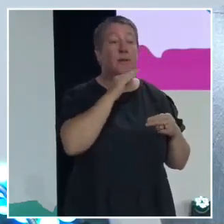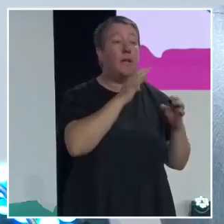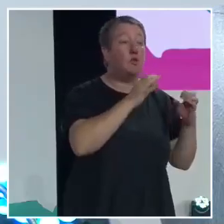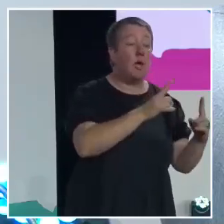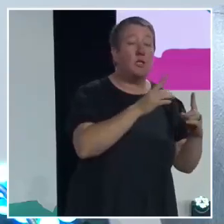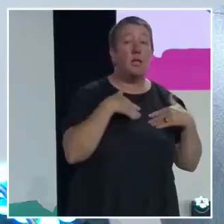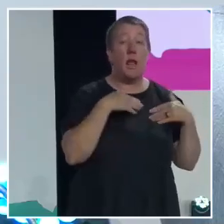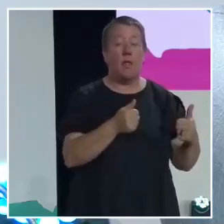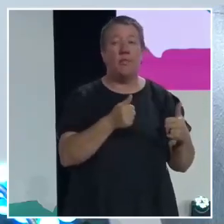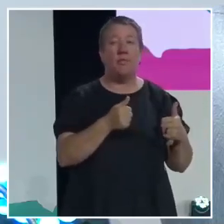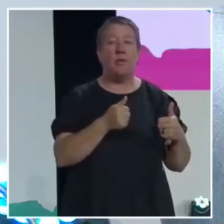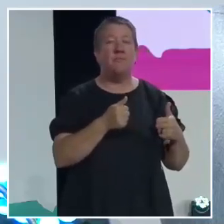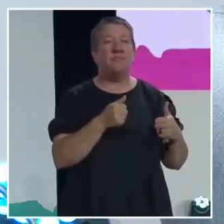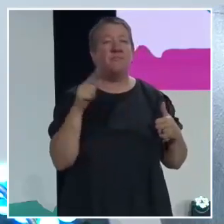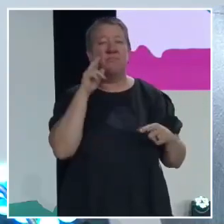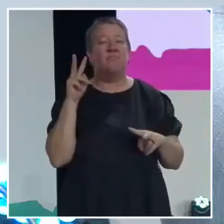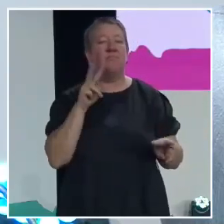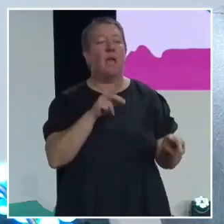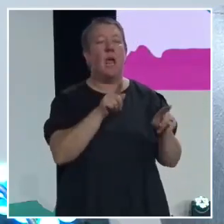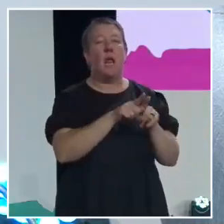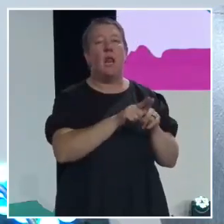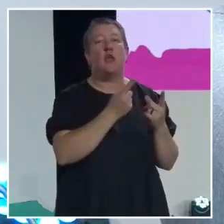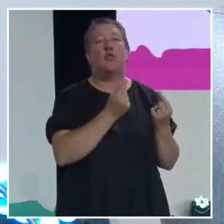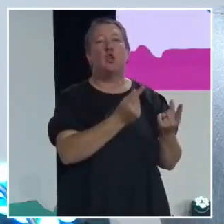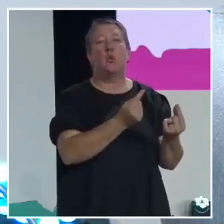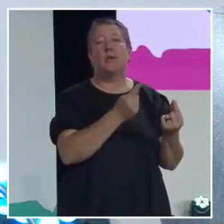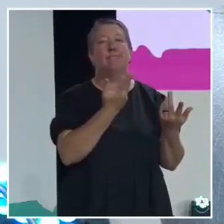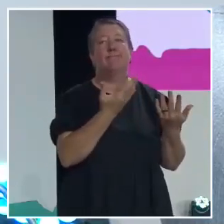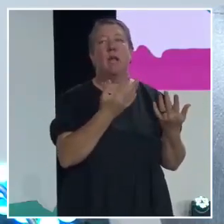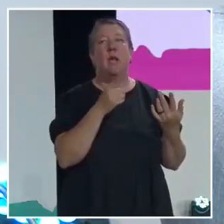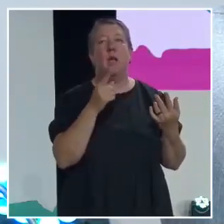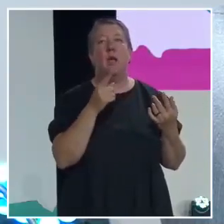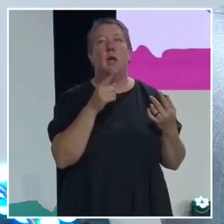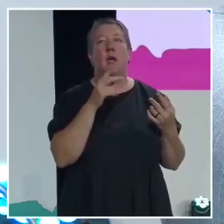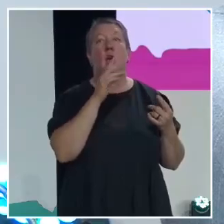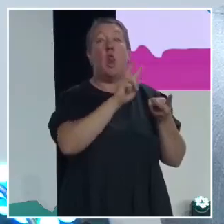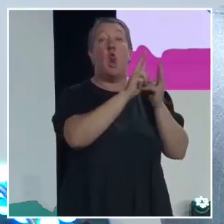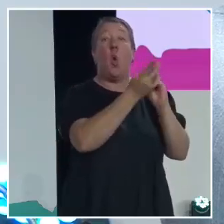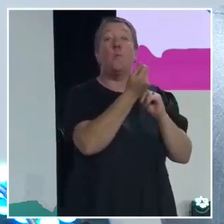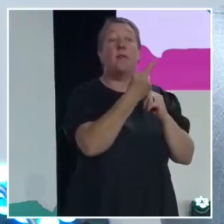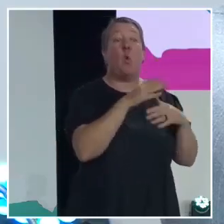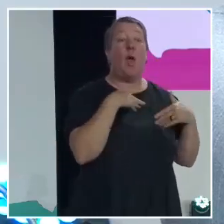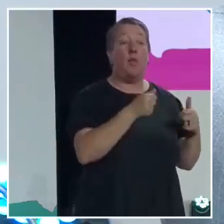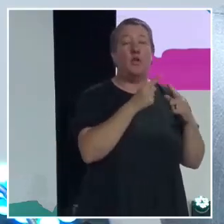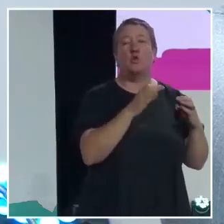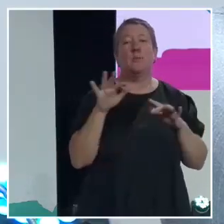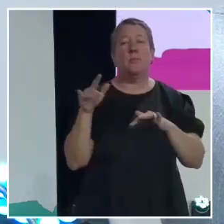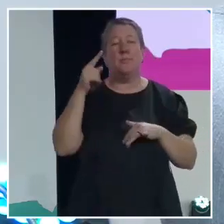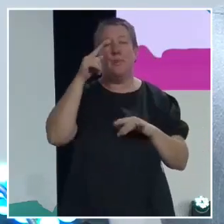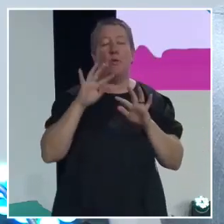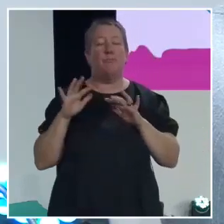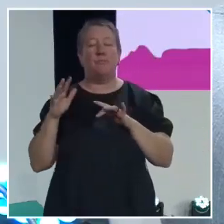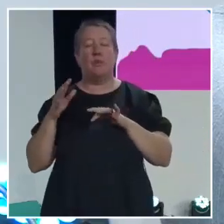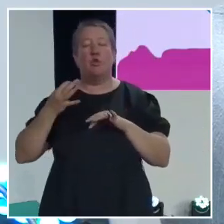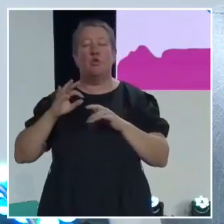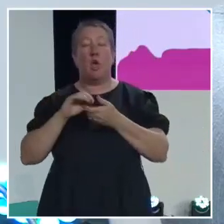assumed to be the same as if they were doing it for building a stadium. And the IMF debt sustainability analysis is even worse, by